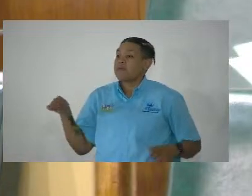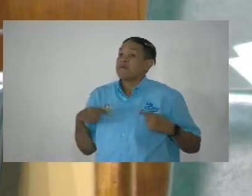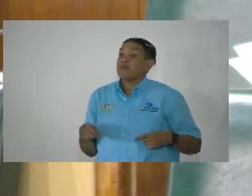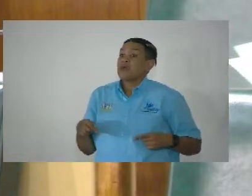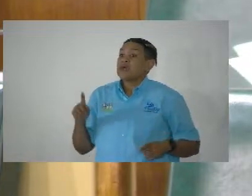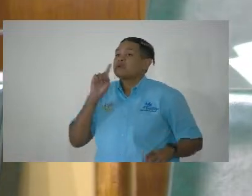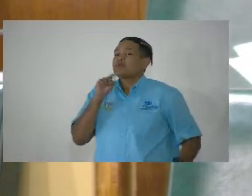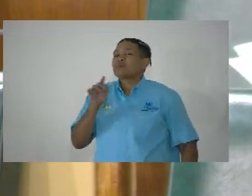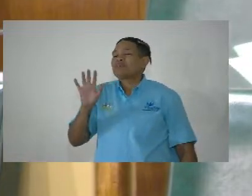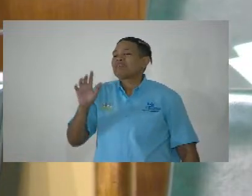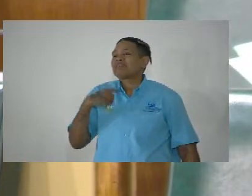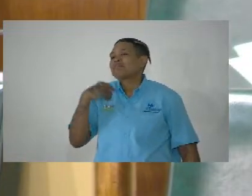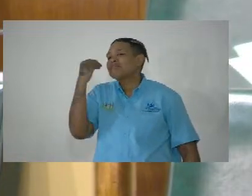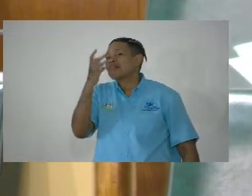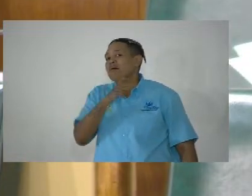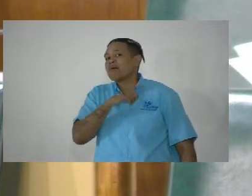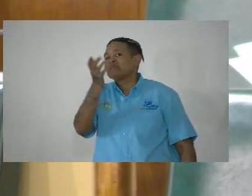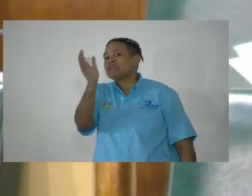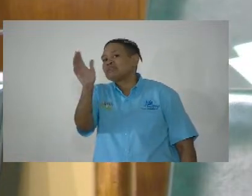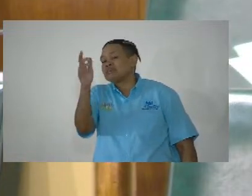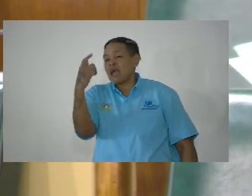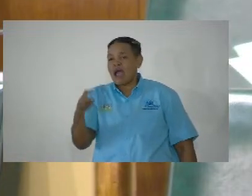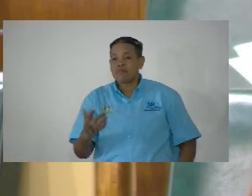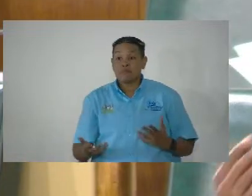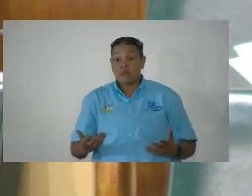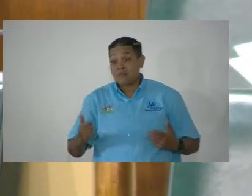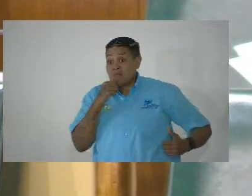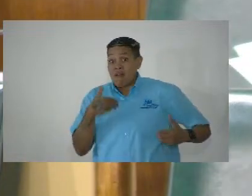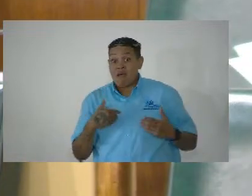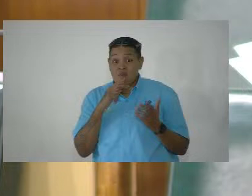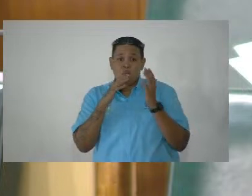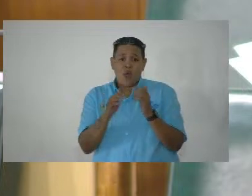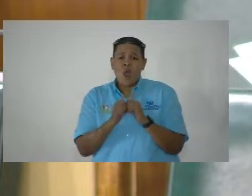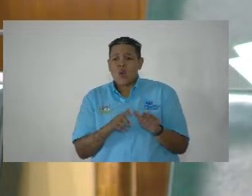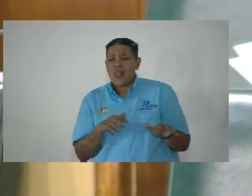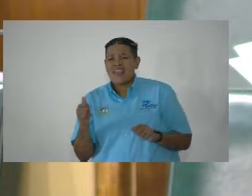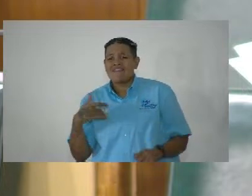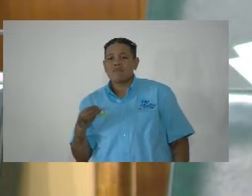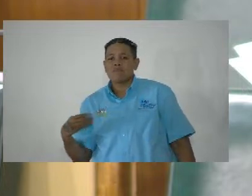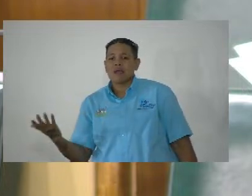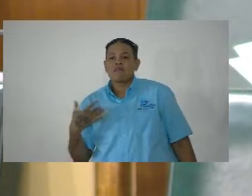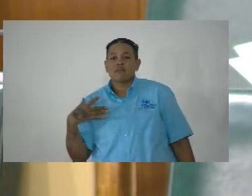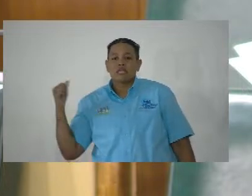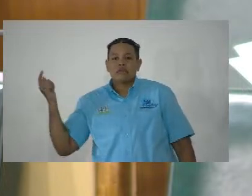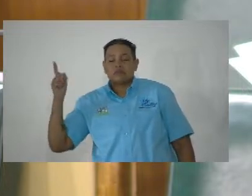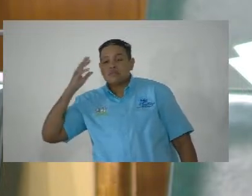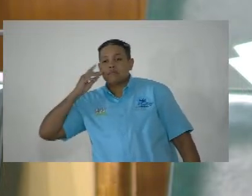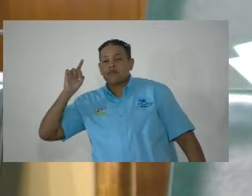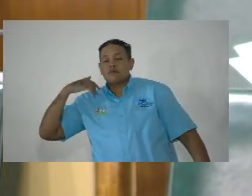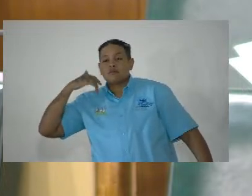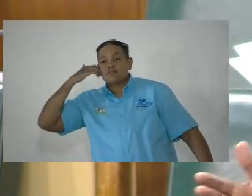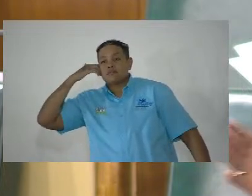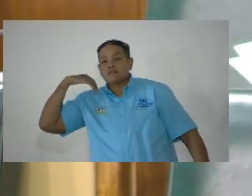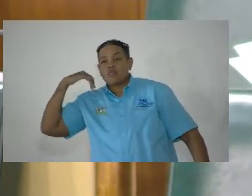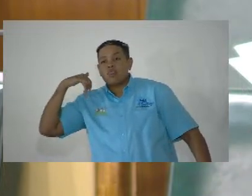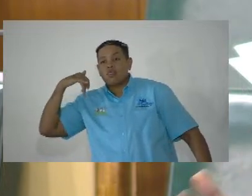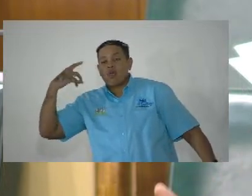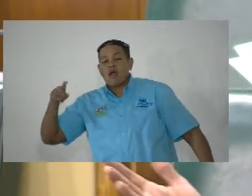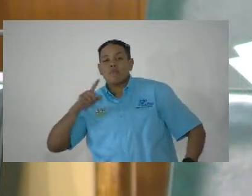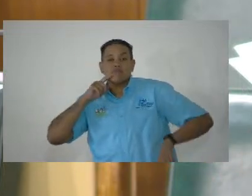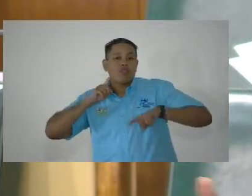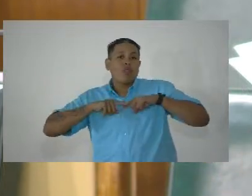of reporting. They might not have the means to leave. You know, they're dependent on